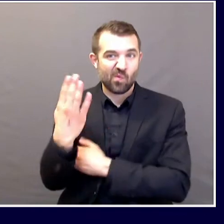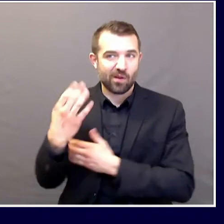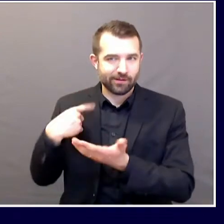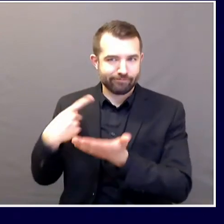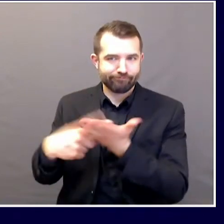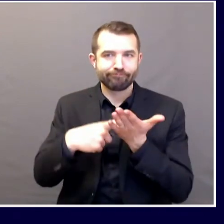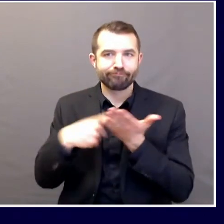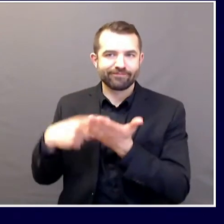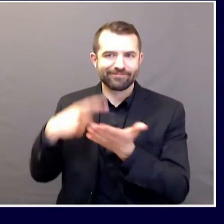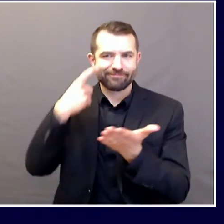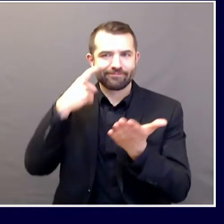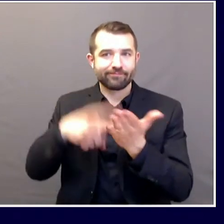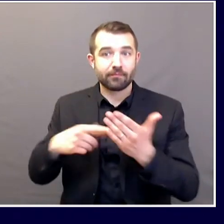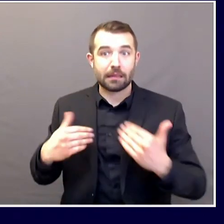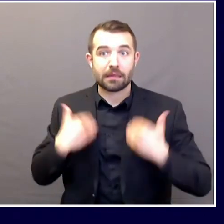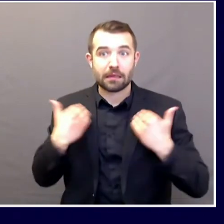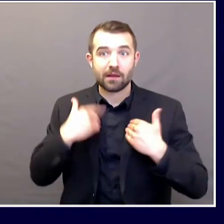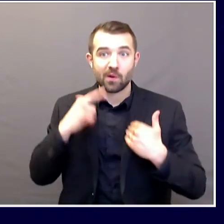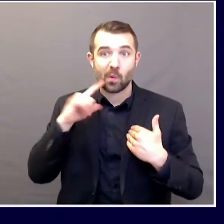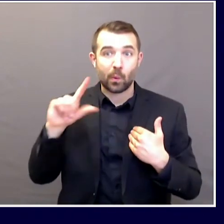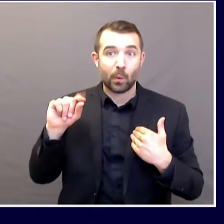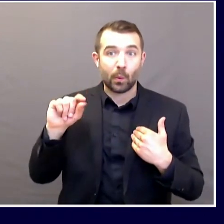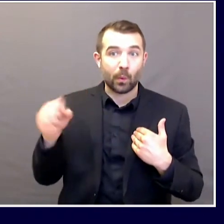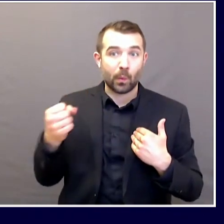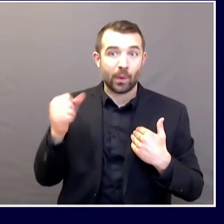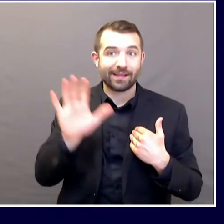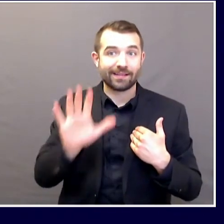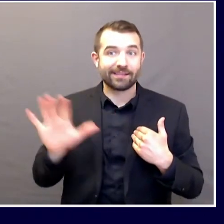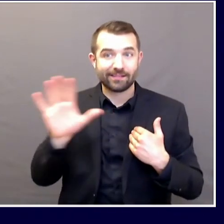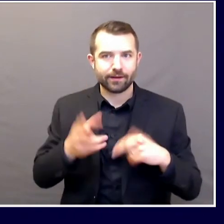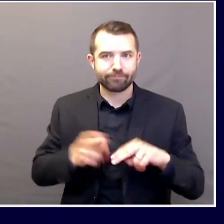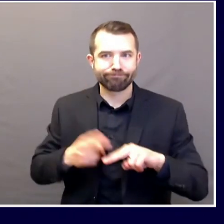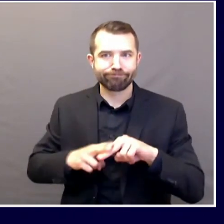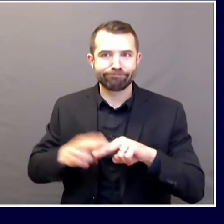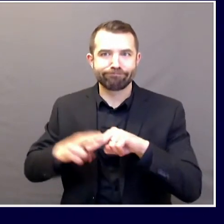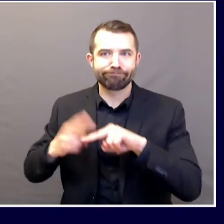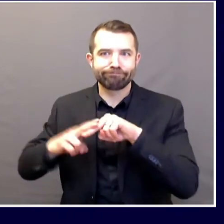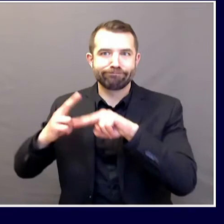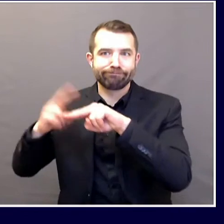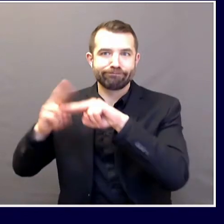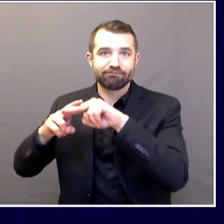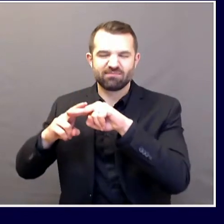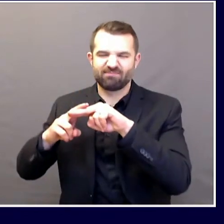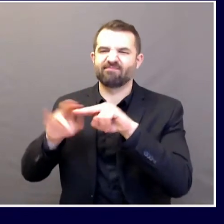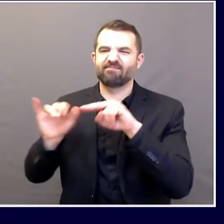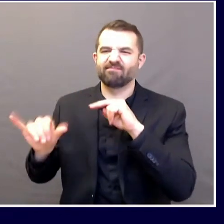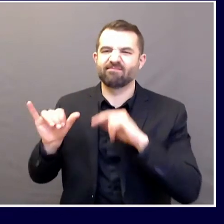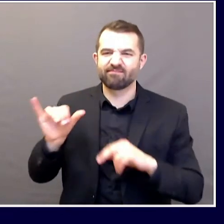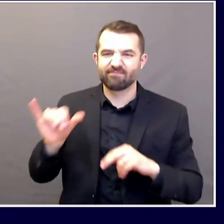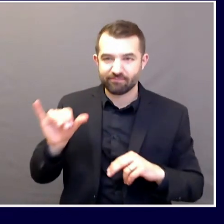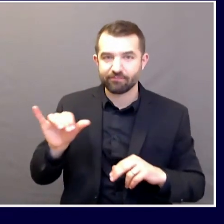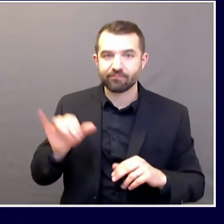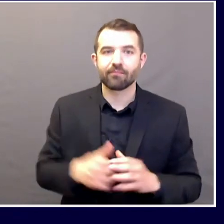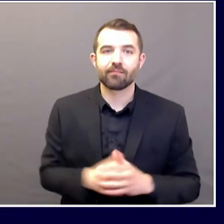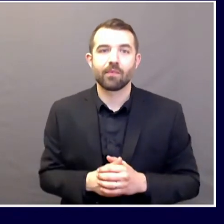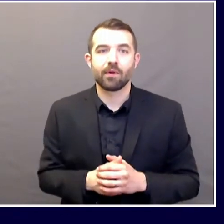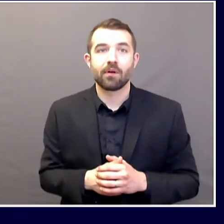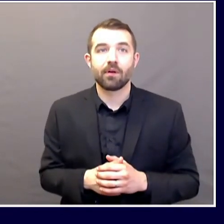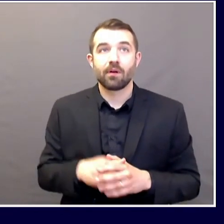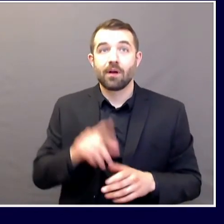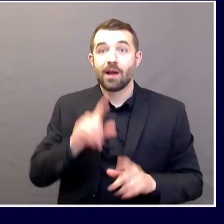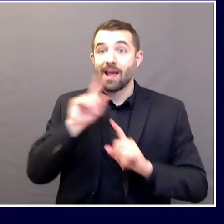items that we noted was the increase in cases among a younger population. Chris, I'll answer your question in two ways. The first is